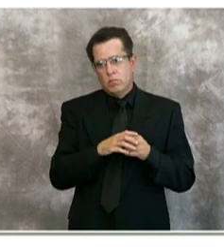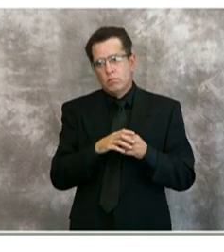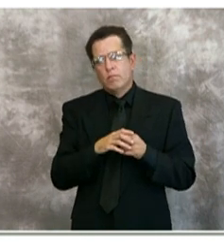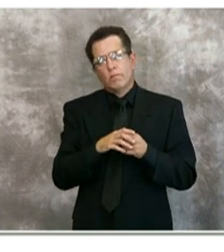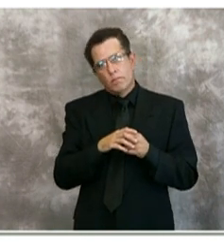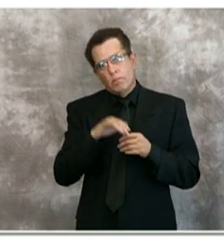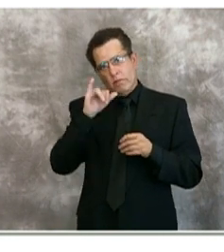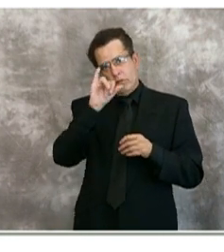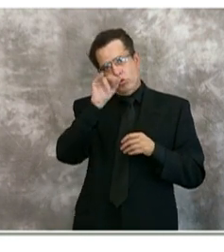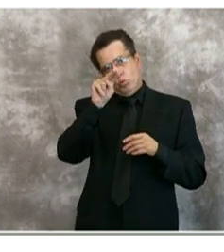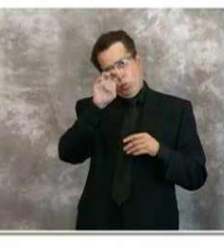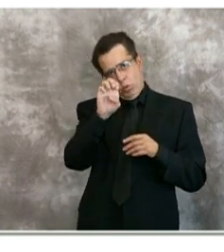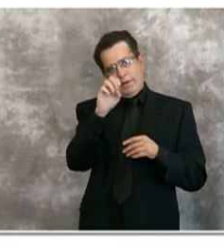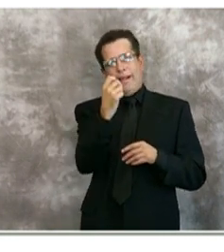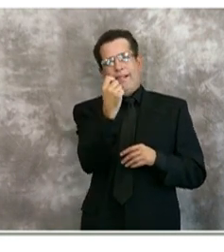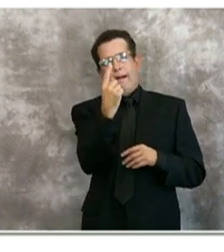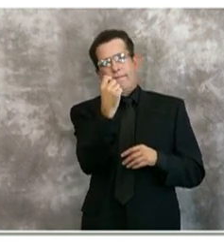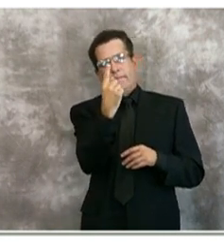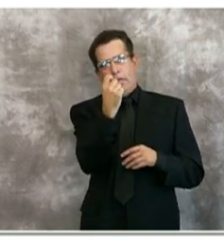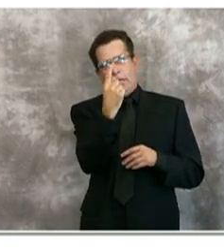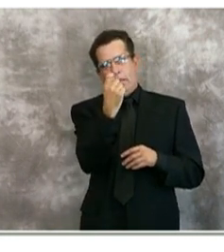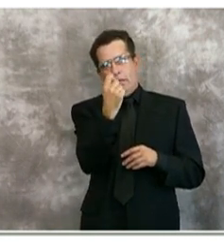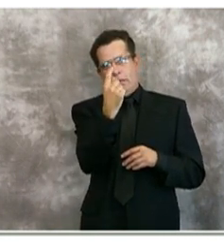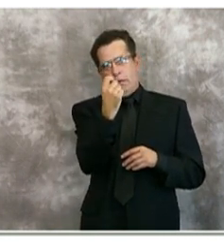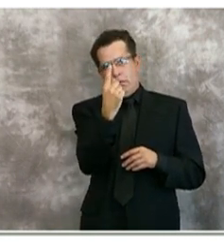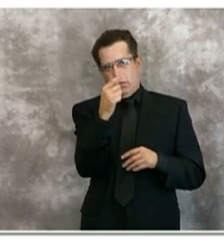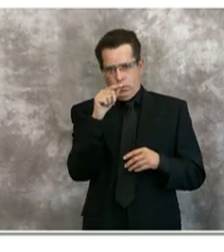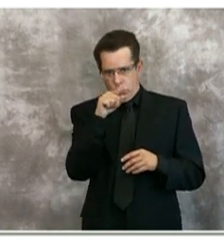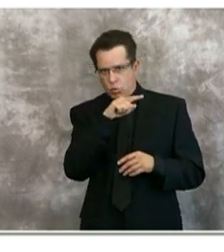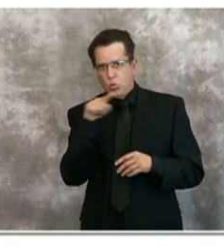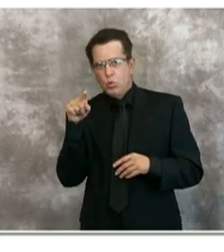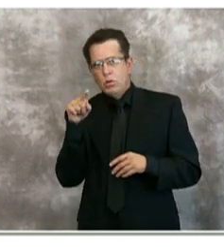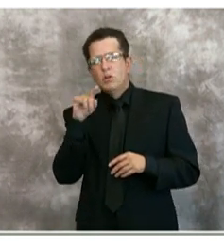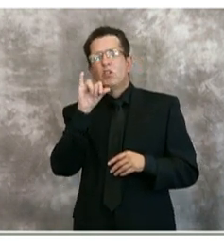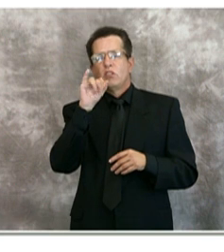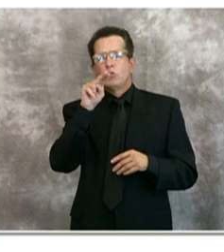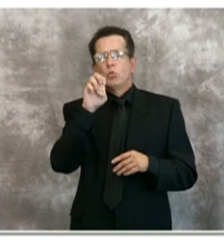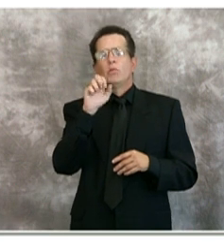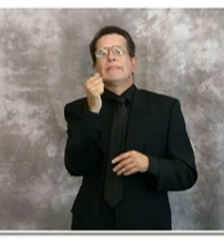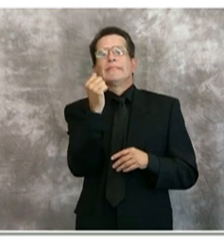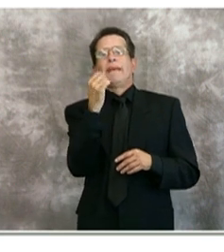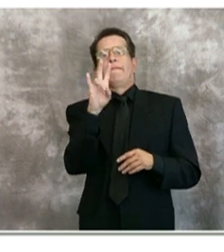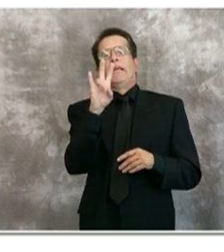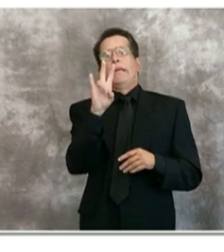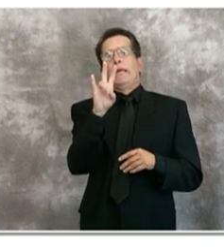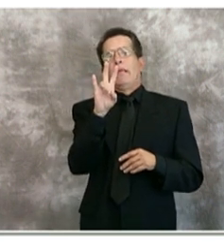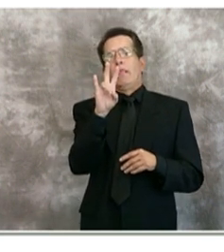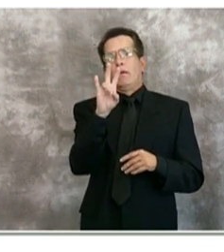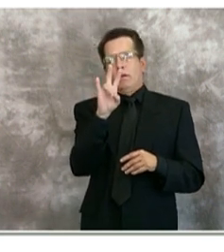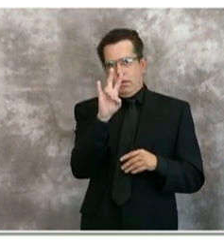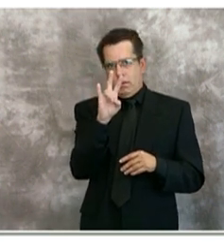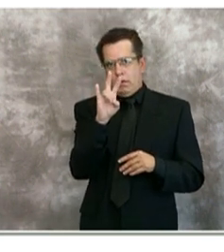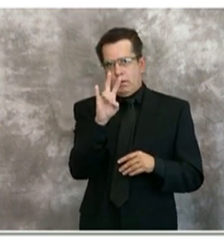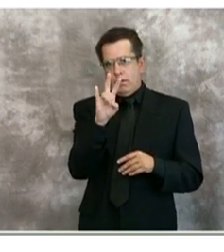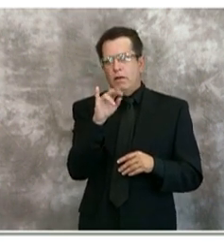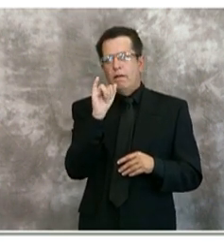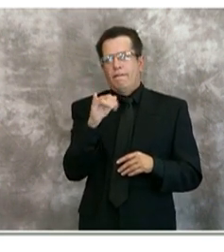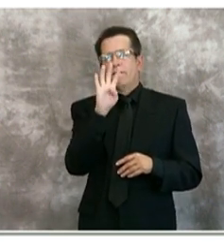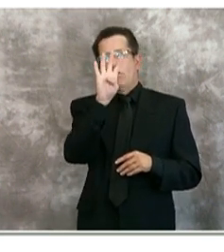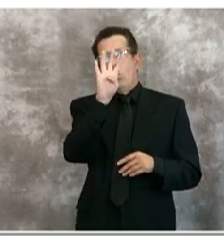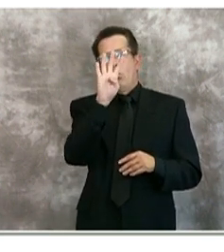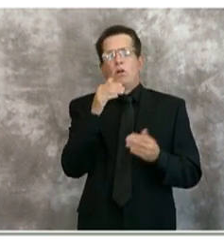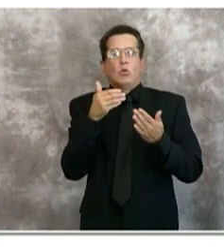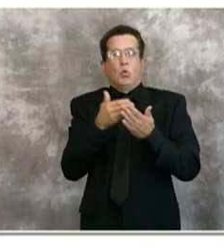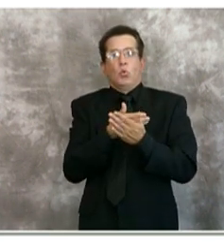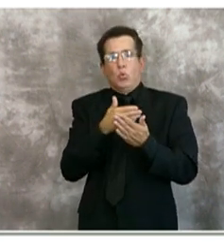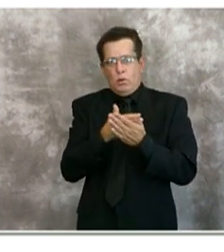from June 11th through about June 17th, for new cases,